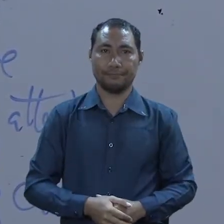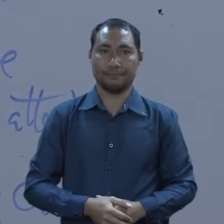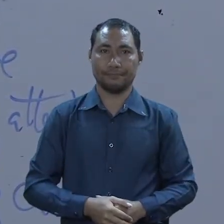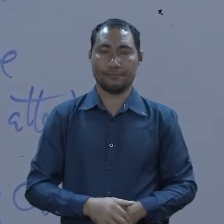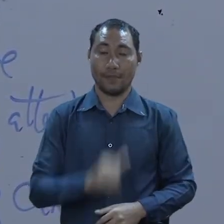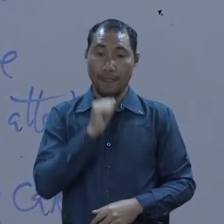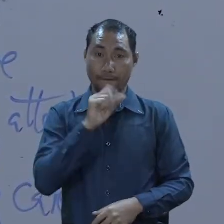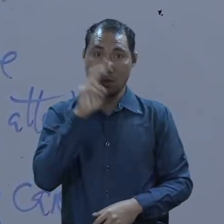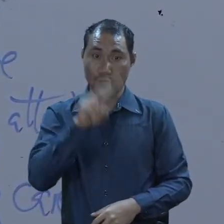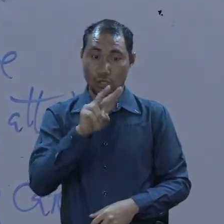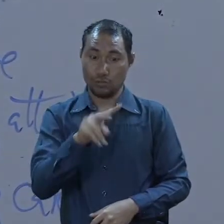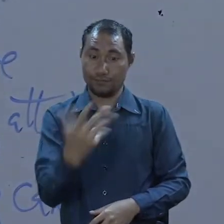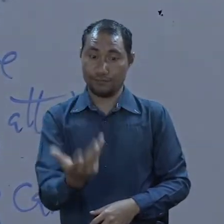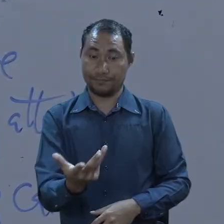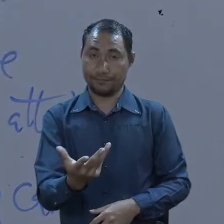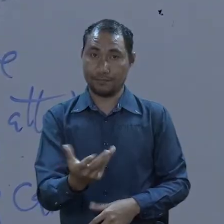was.